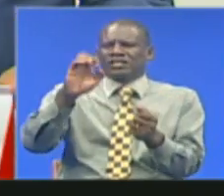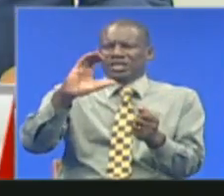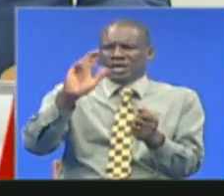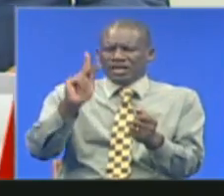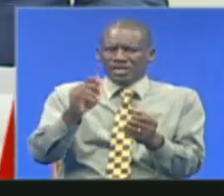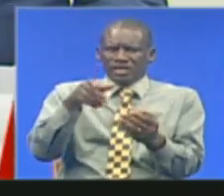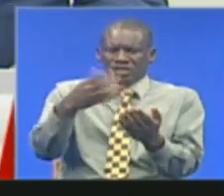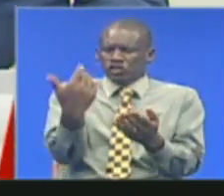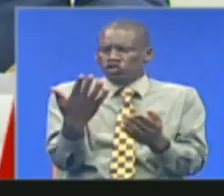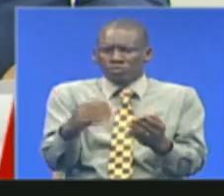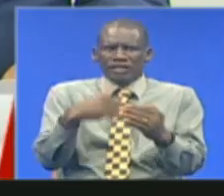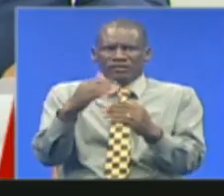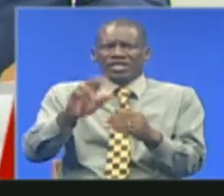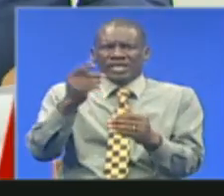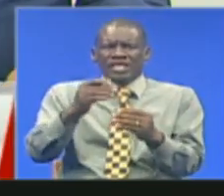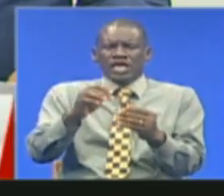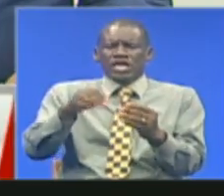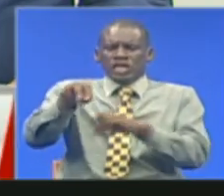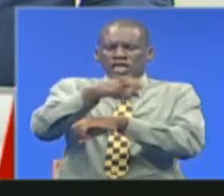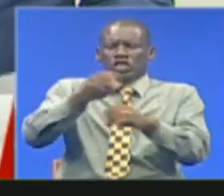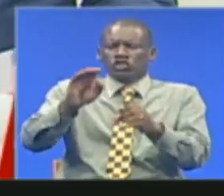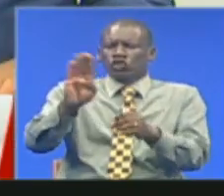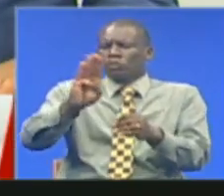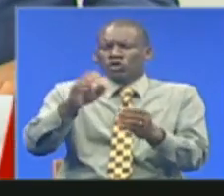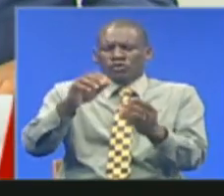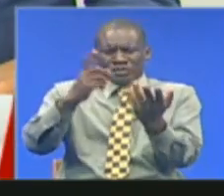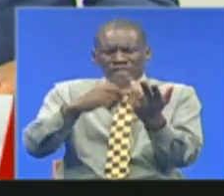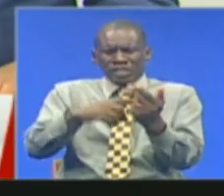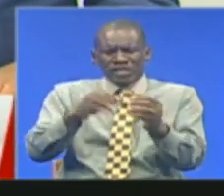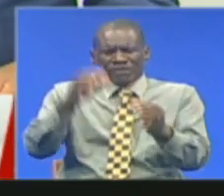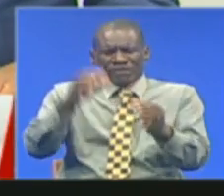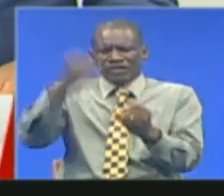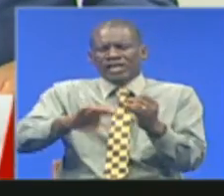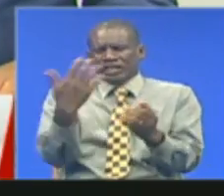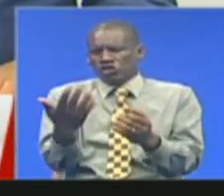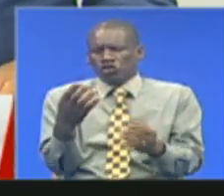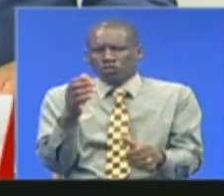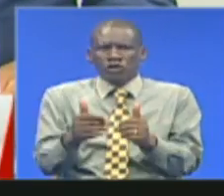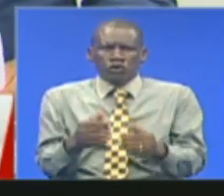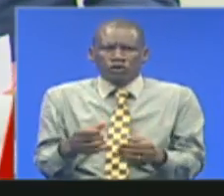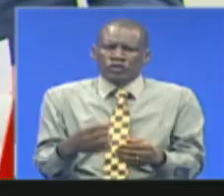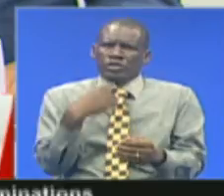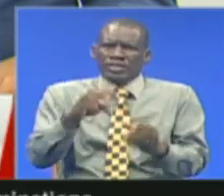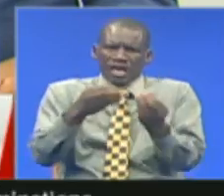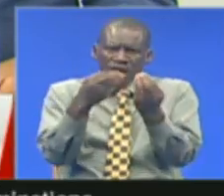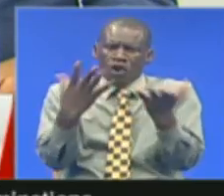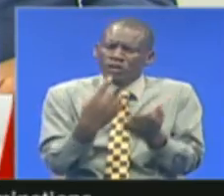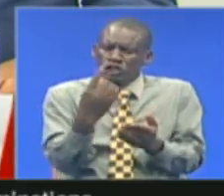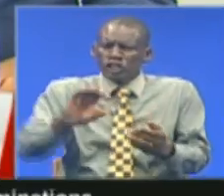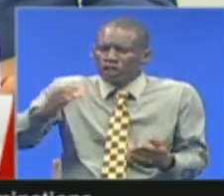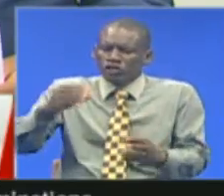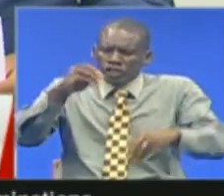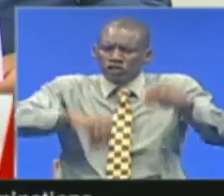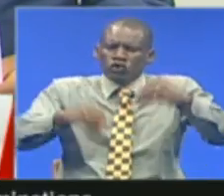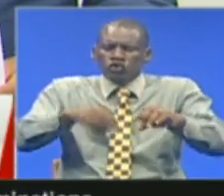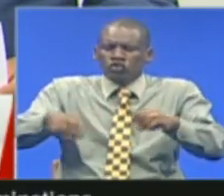document comes as the Kenya National Bureau of Statistics is finalizing another document that will be able to tell how much each county is